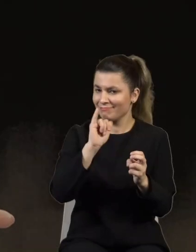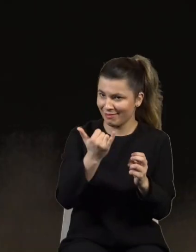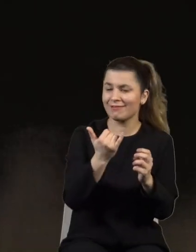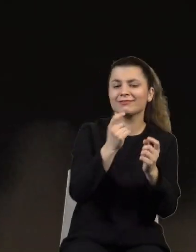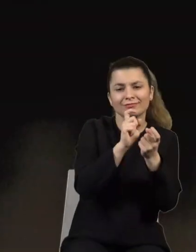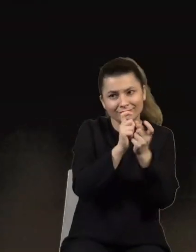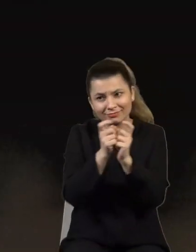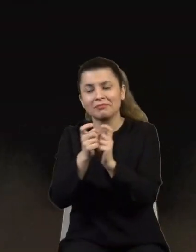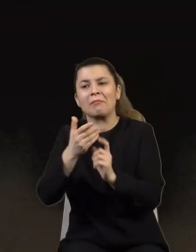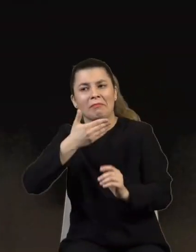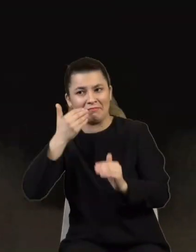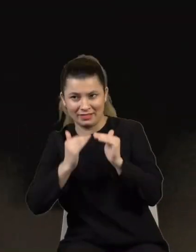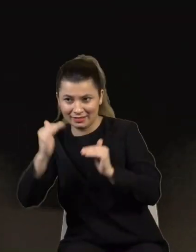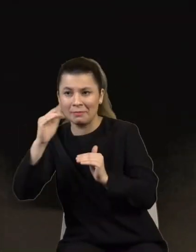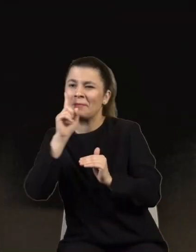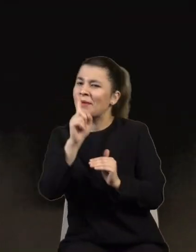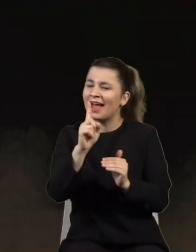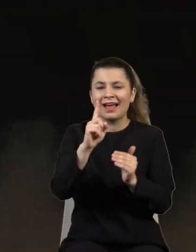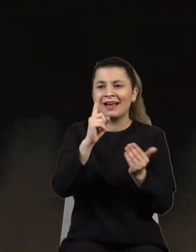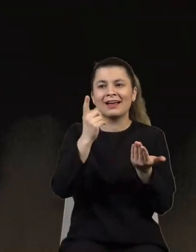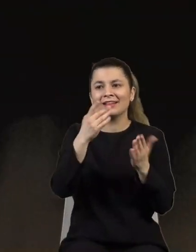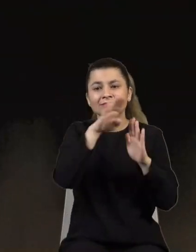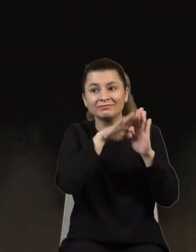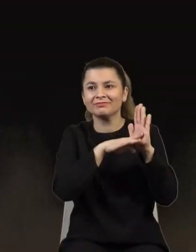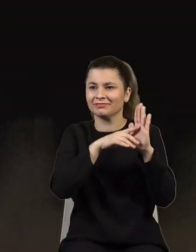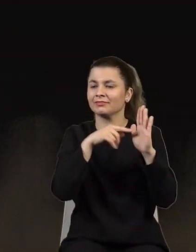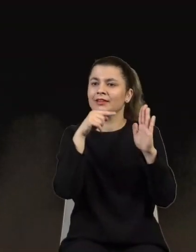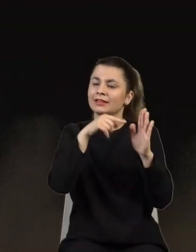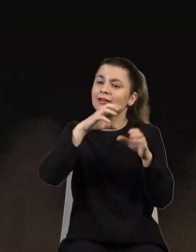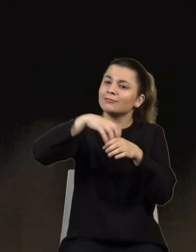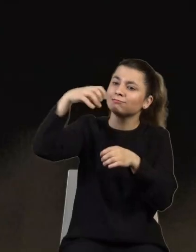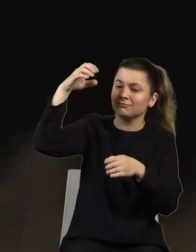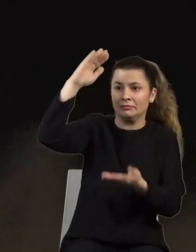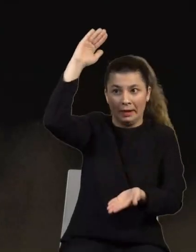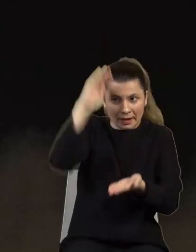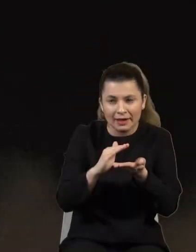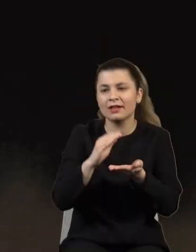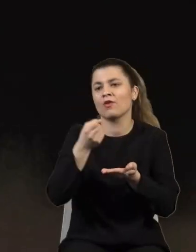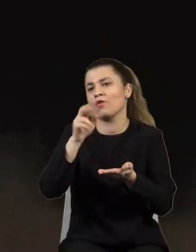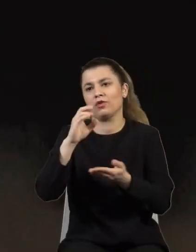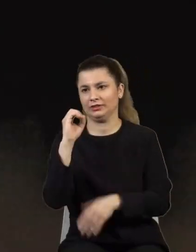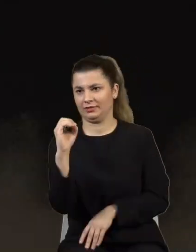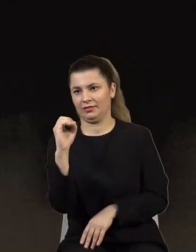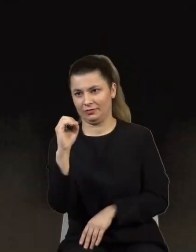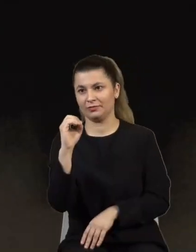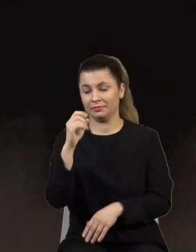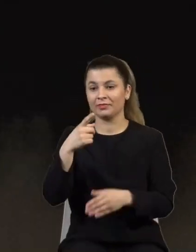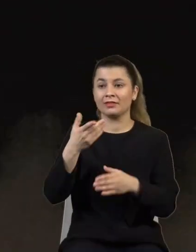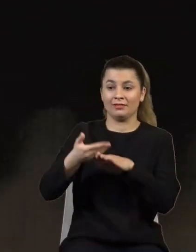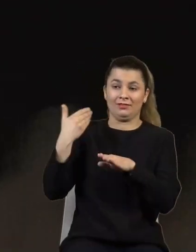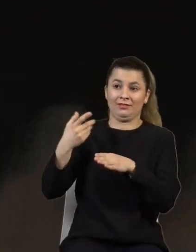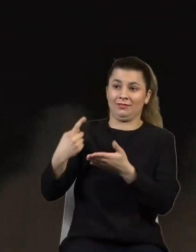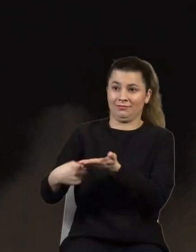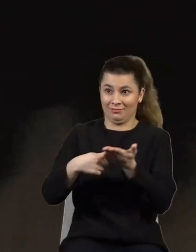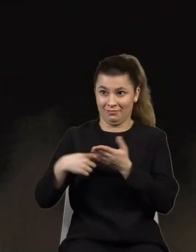is cohesion. I think that transport is an instrument. So it is